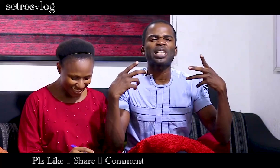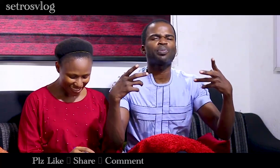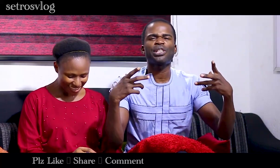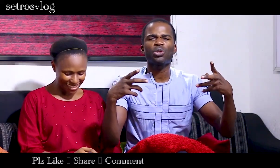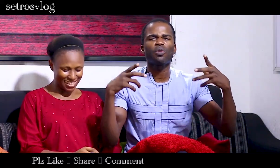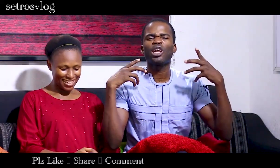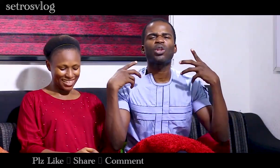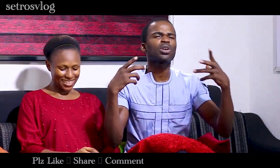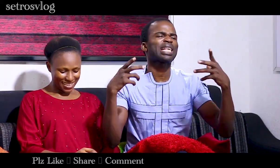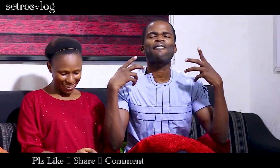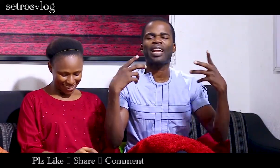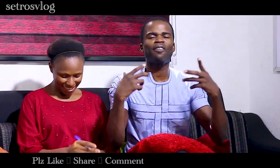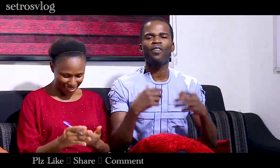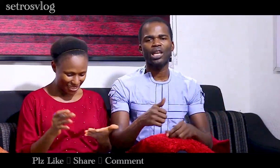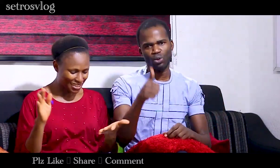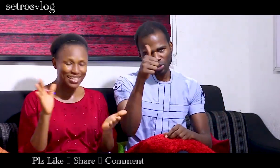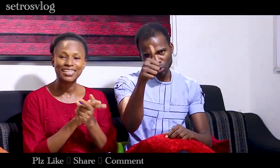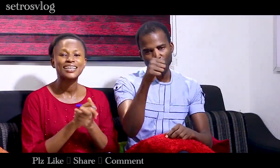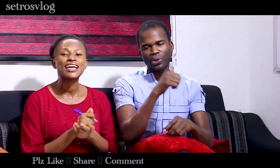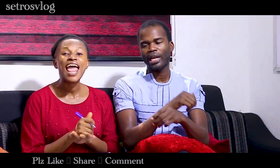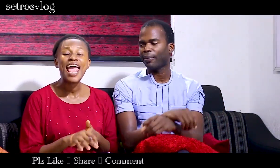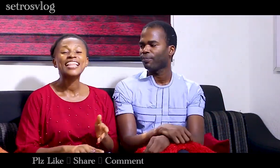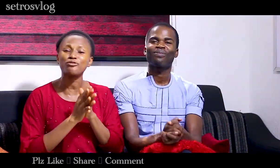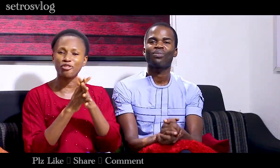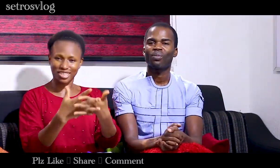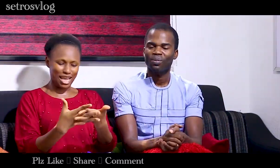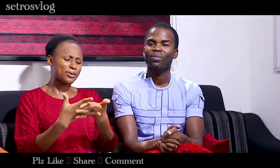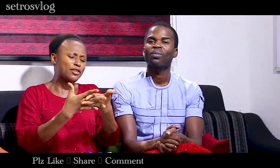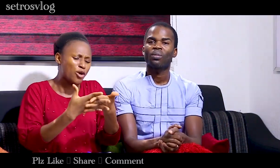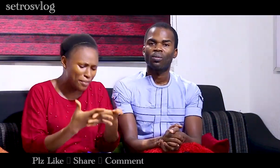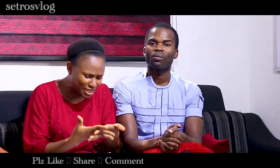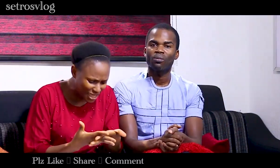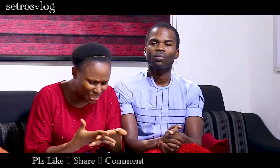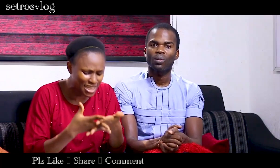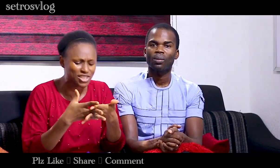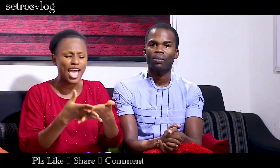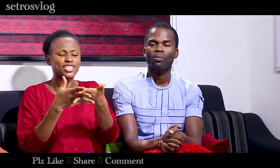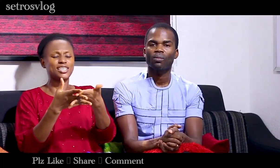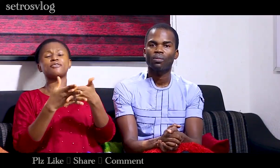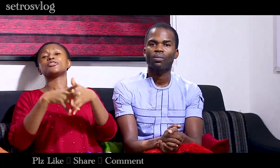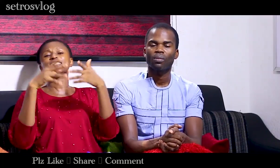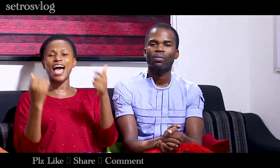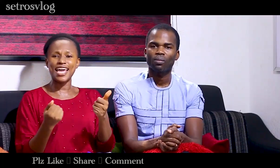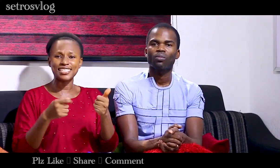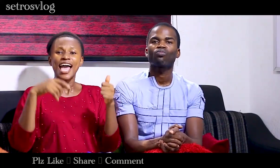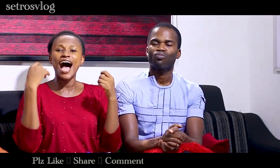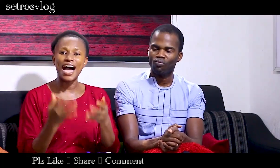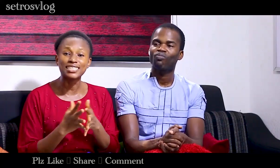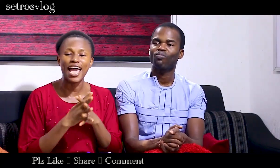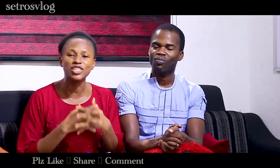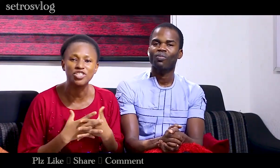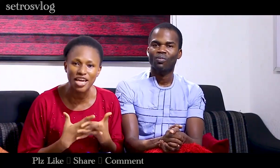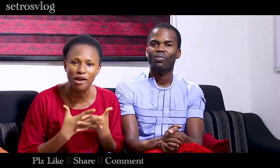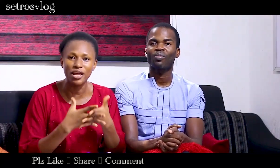the emancipation of the lost African values. Kudos to Ghana. Can you imagine that the National Agency for Science